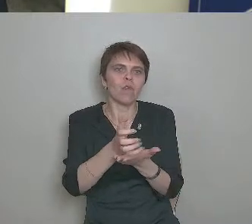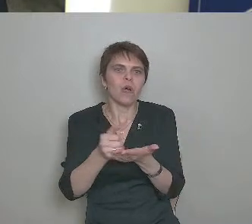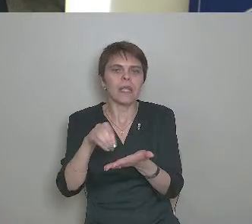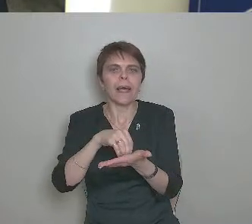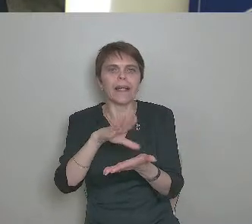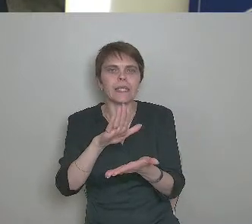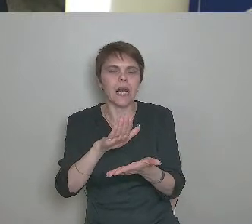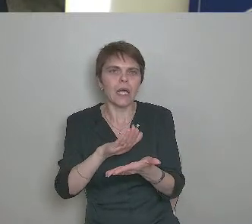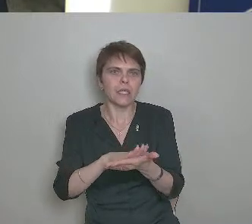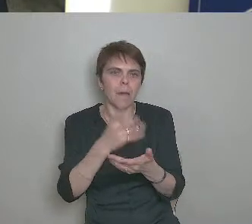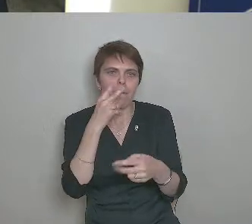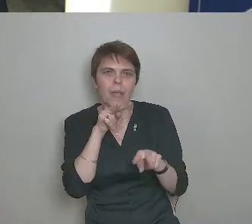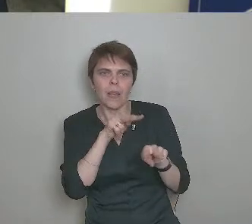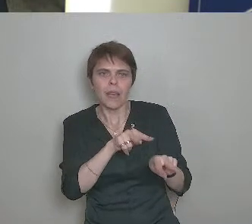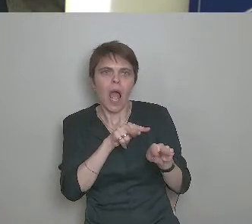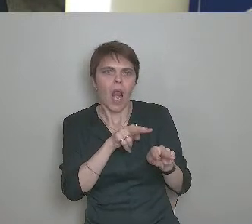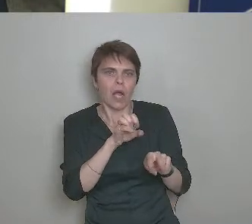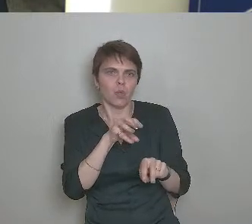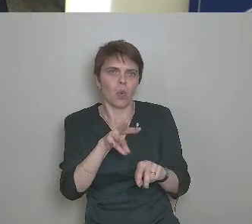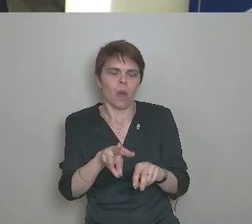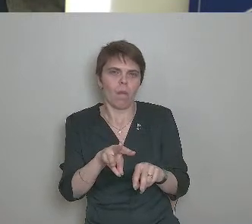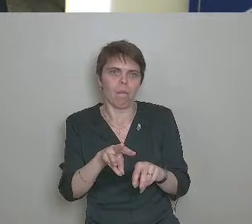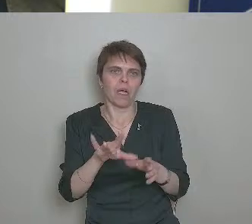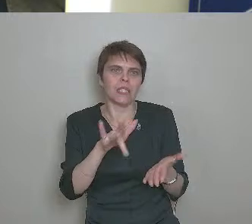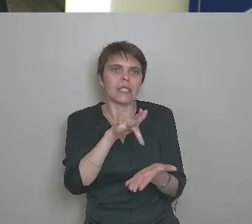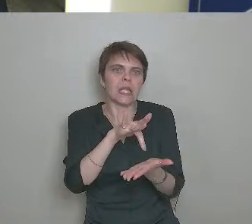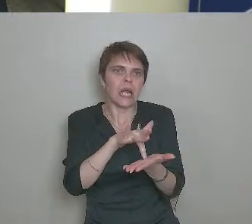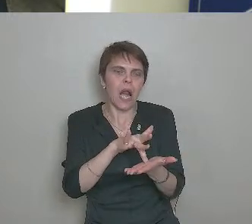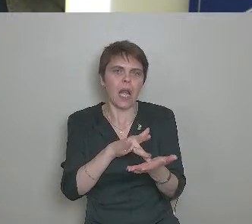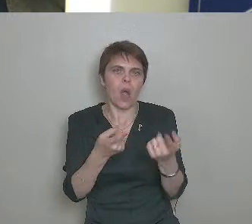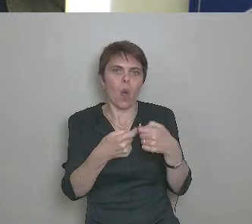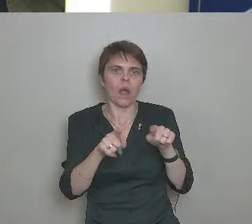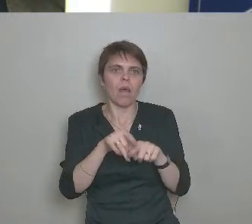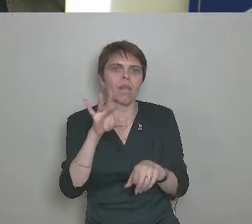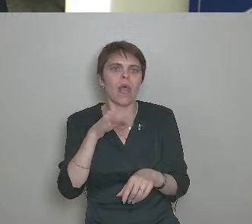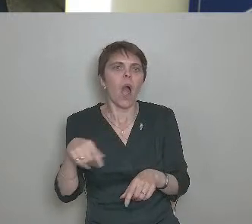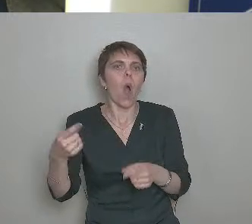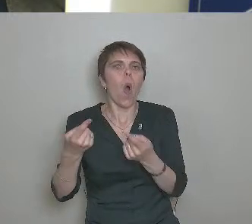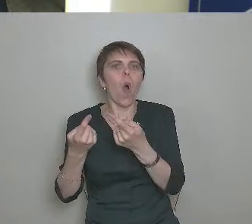when it comes to nomination and registration, all that is